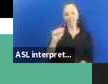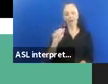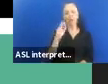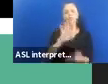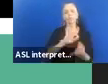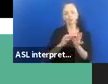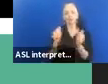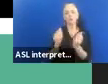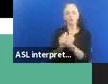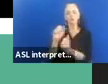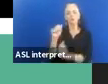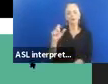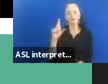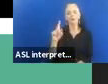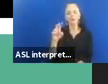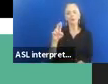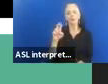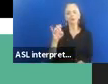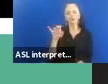Andreina Maldonado.